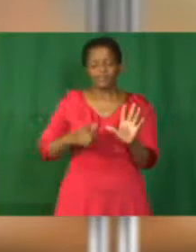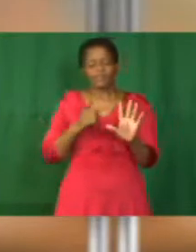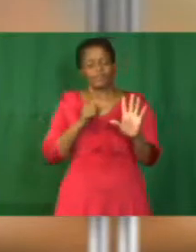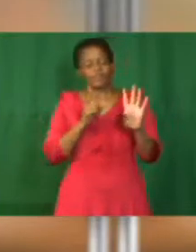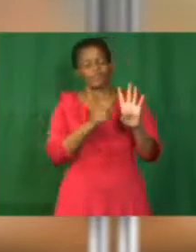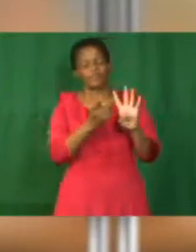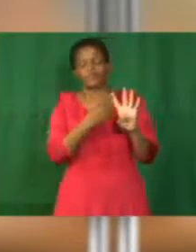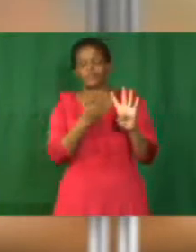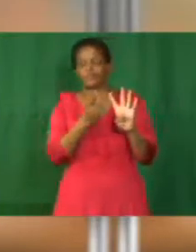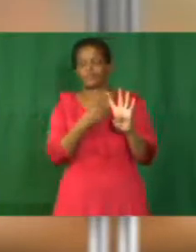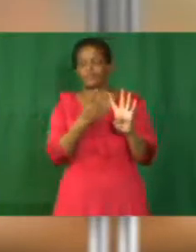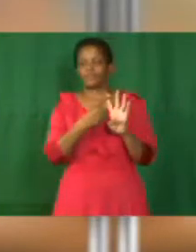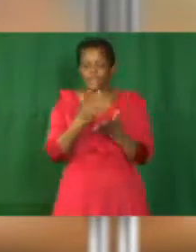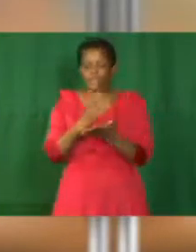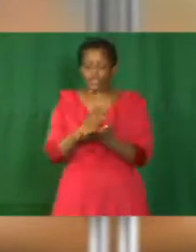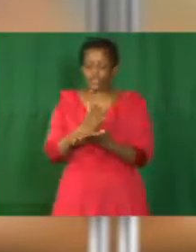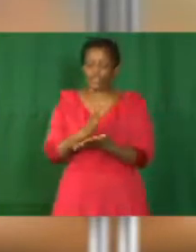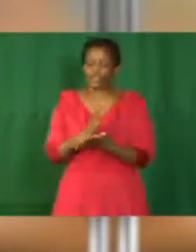early church